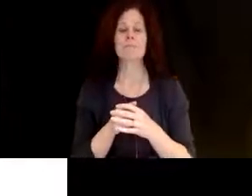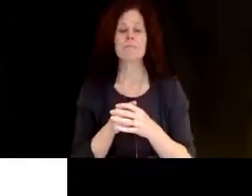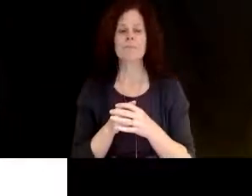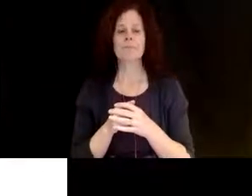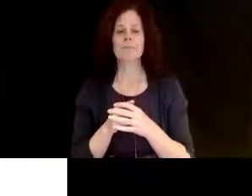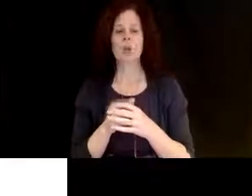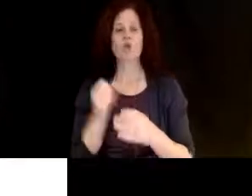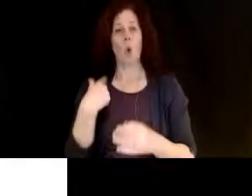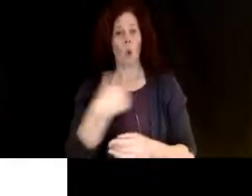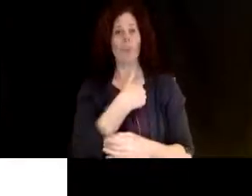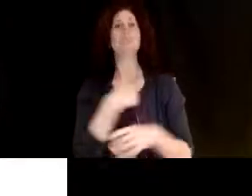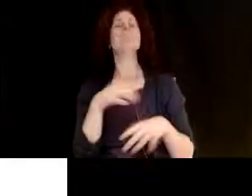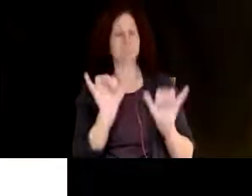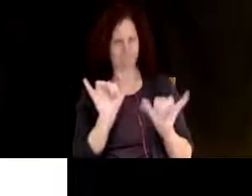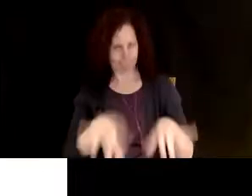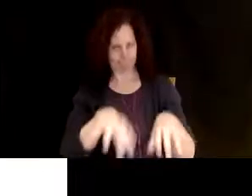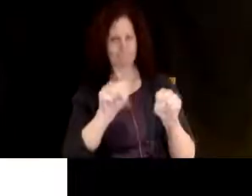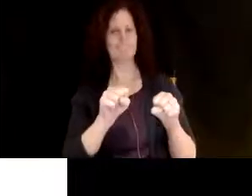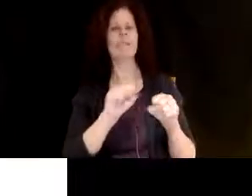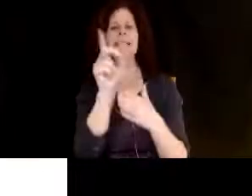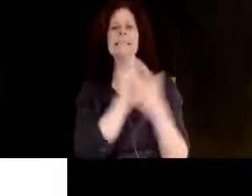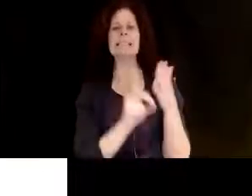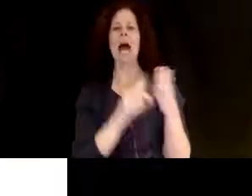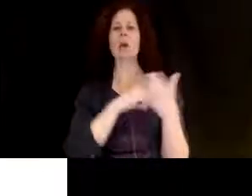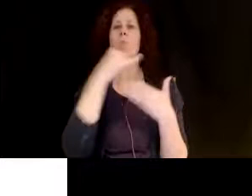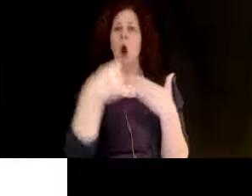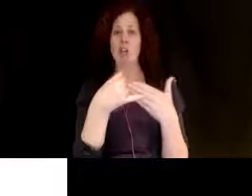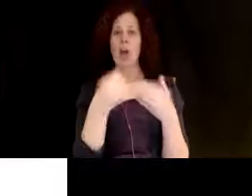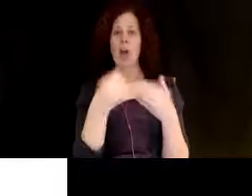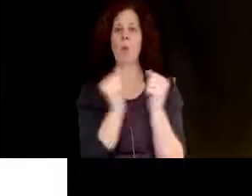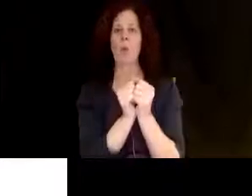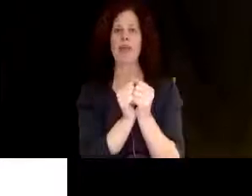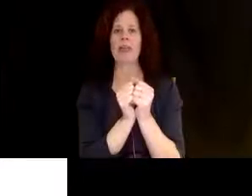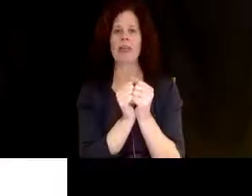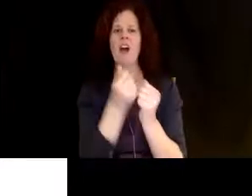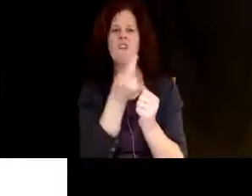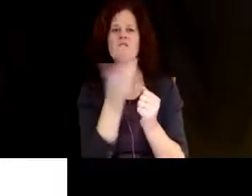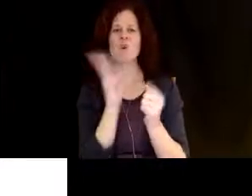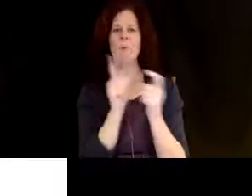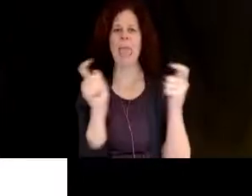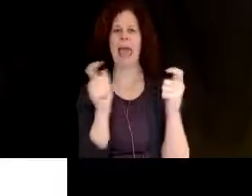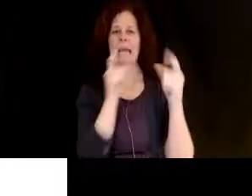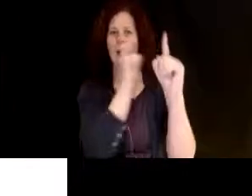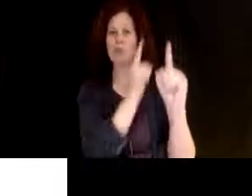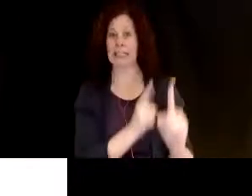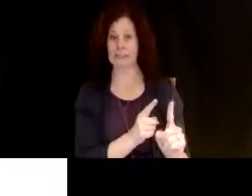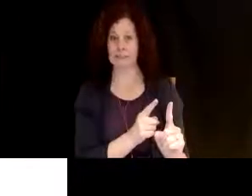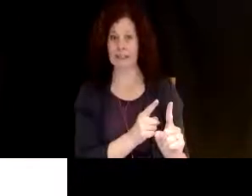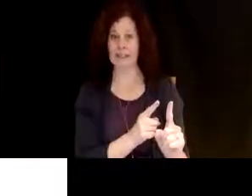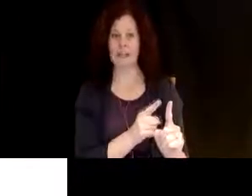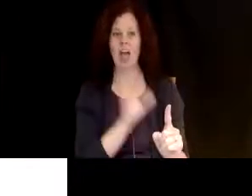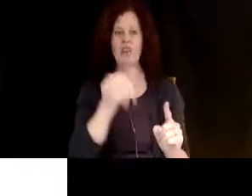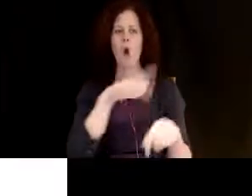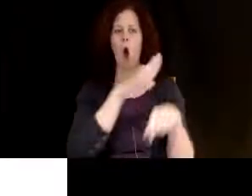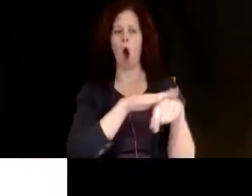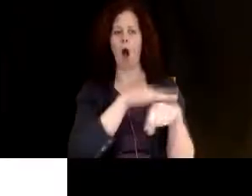a project approach that had several main objectives. They're listed in the table on this slide alongside the methods that we used for each